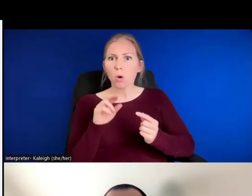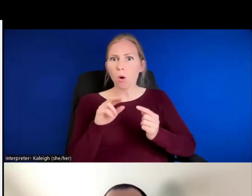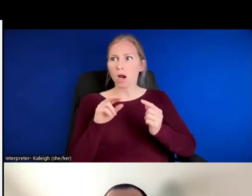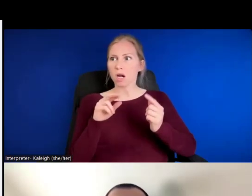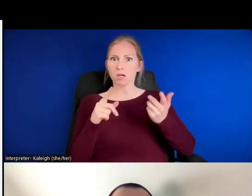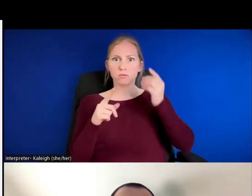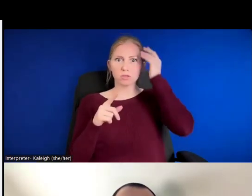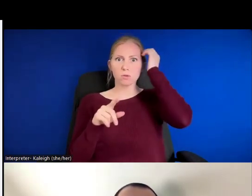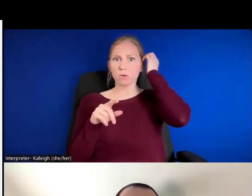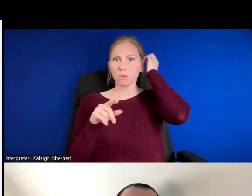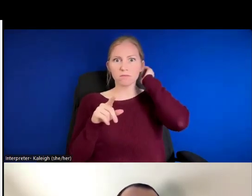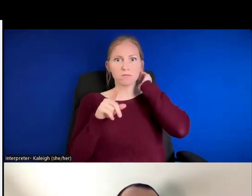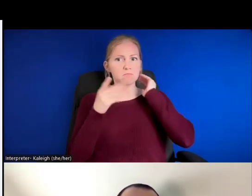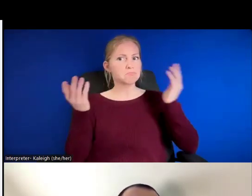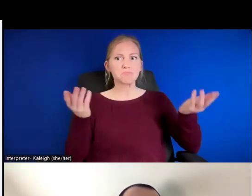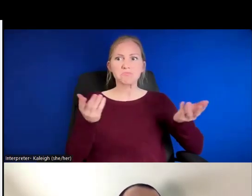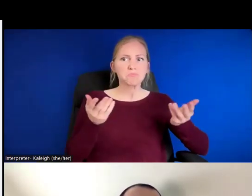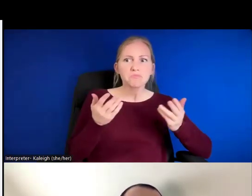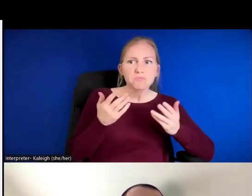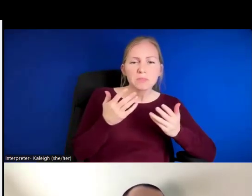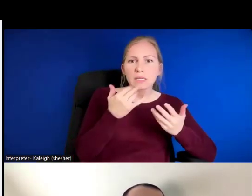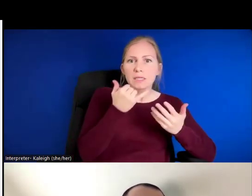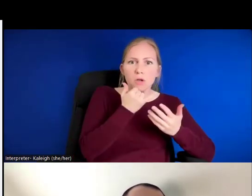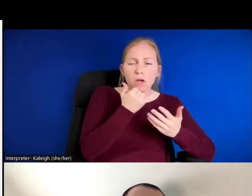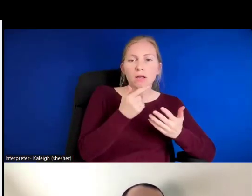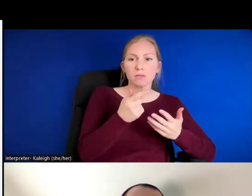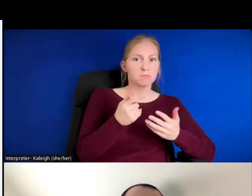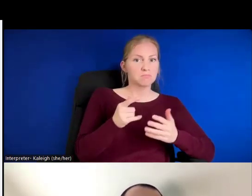They're just getting done the forced medication.